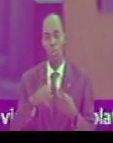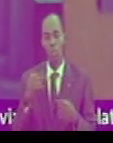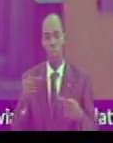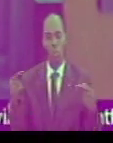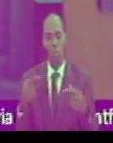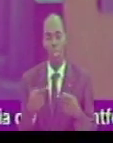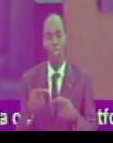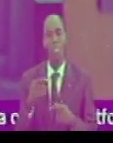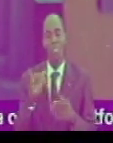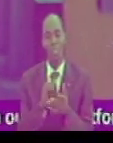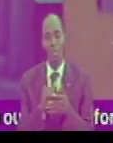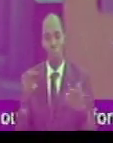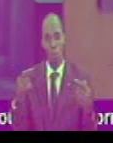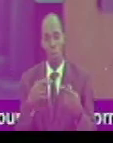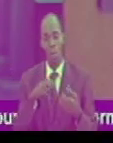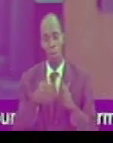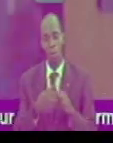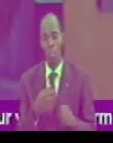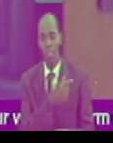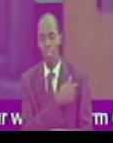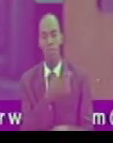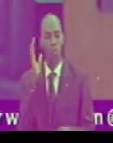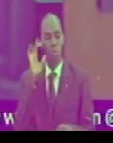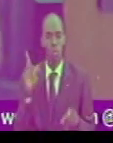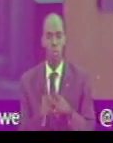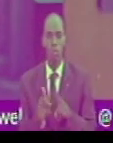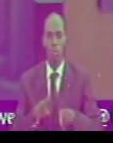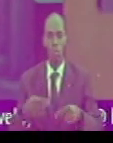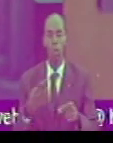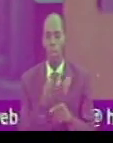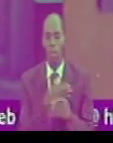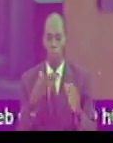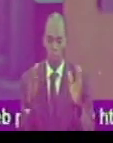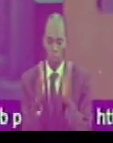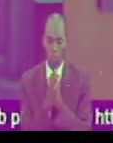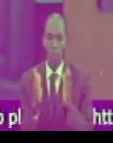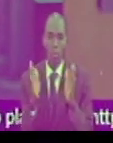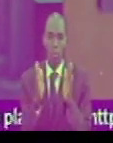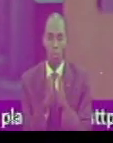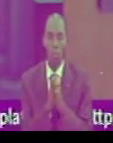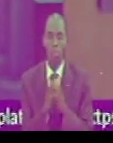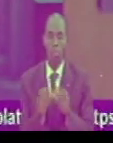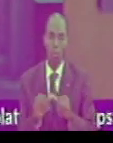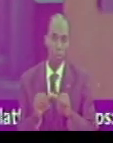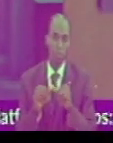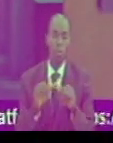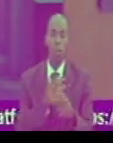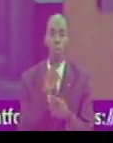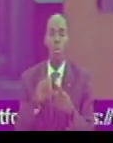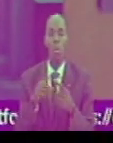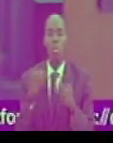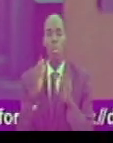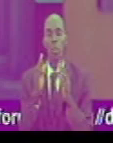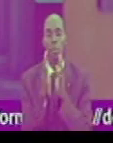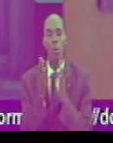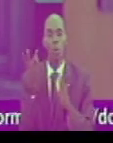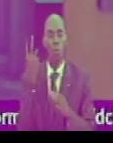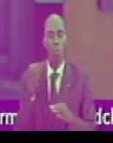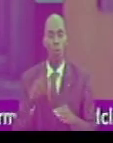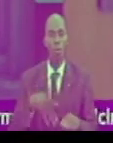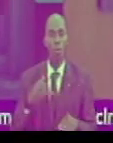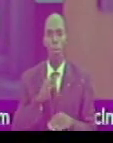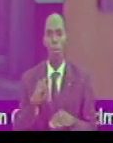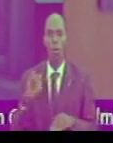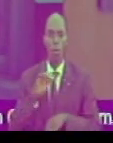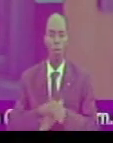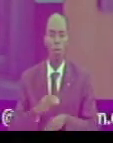when the prayer was going on, I feel like, oh, enter me. After the call, I raised my hand, the